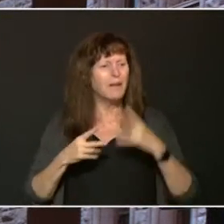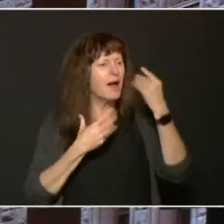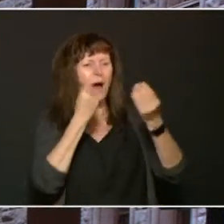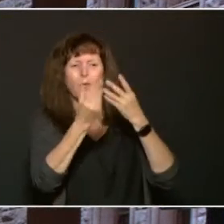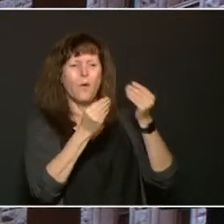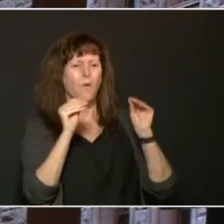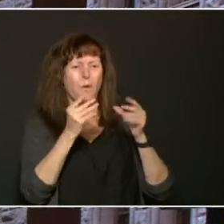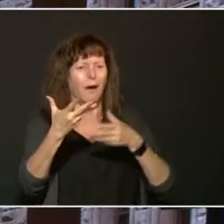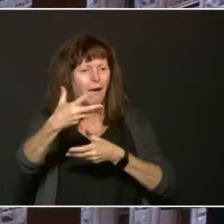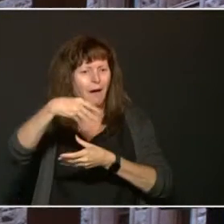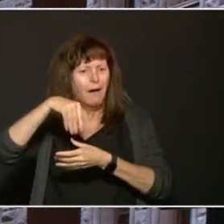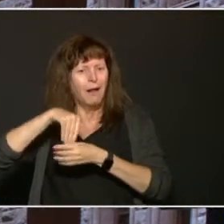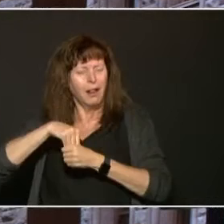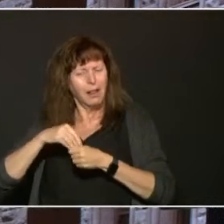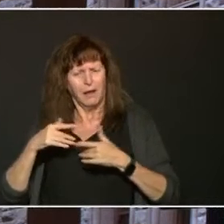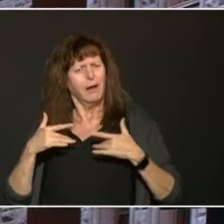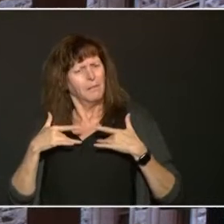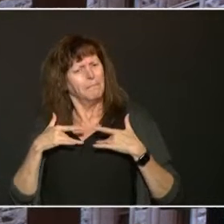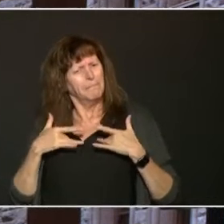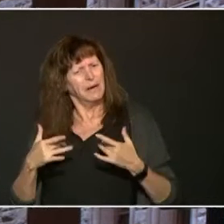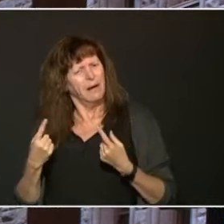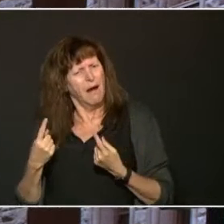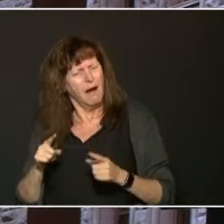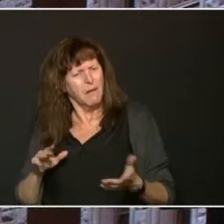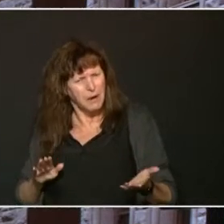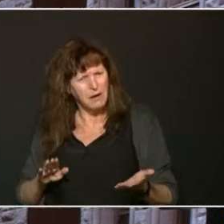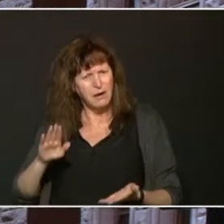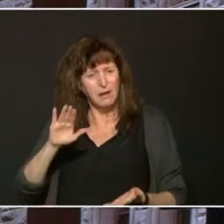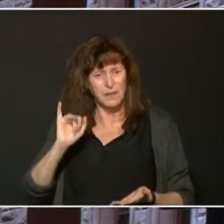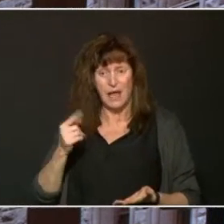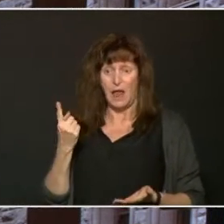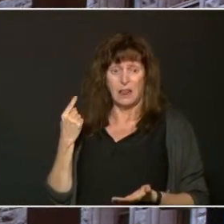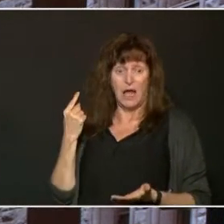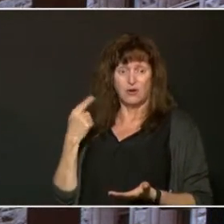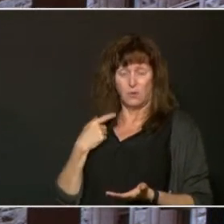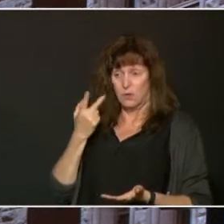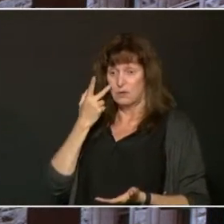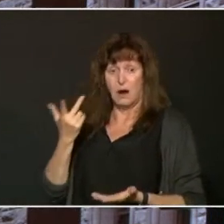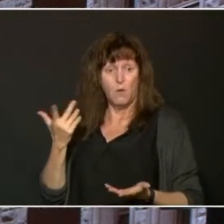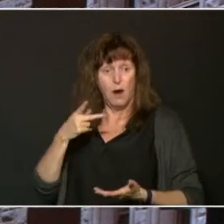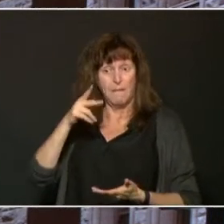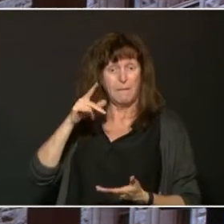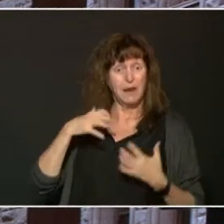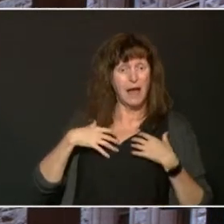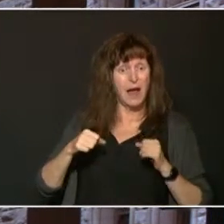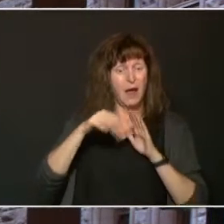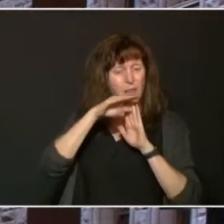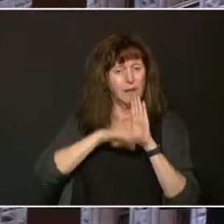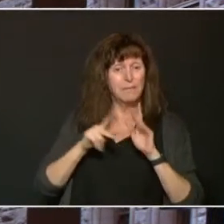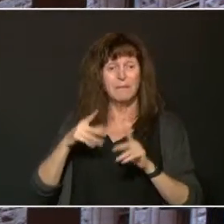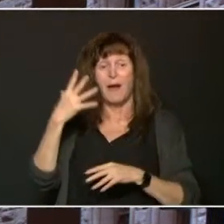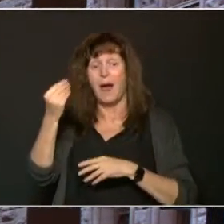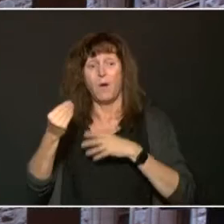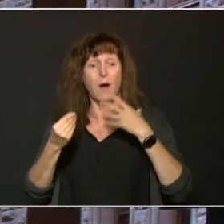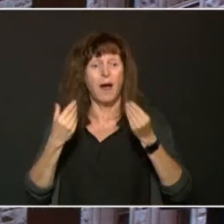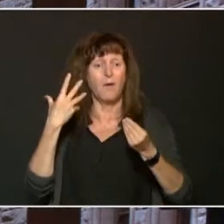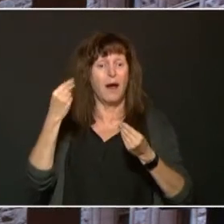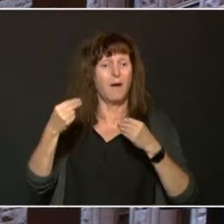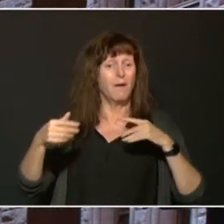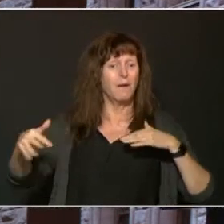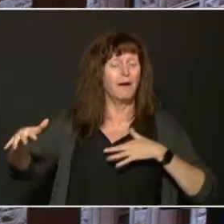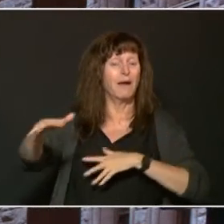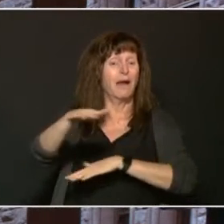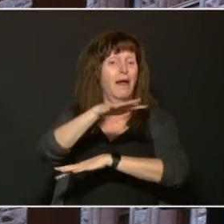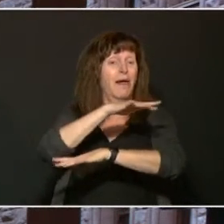same type of lull after public health measures were in place. Populations are dispersed across Ontario. They're taking great advantage